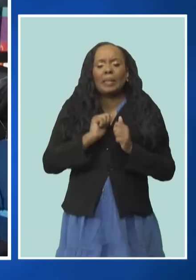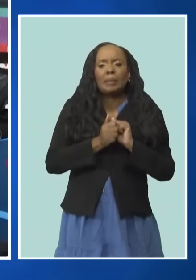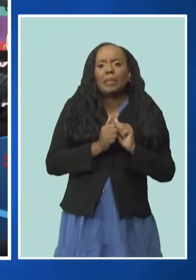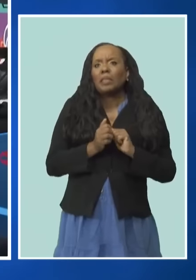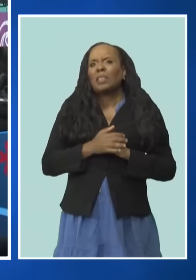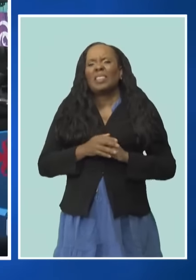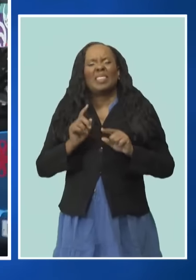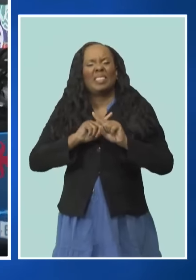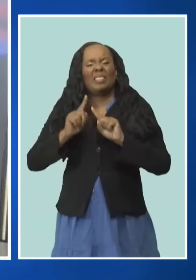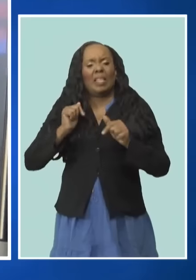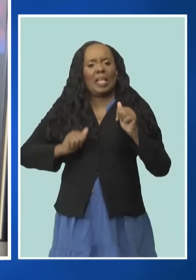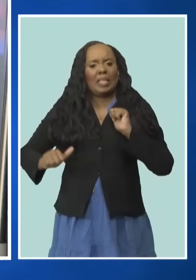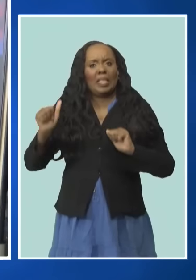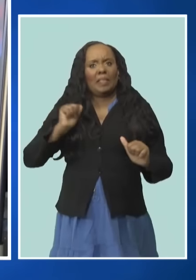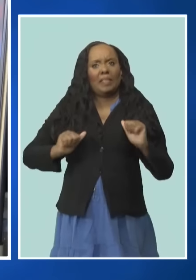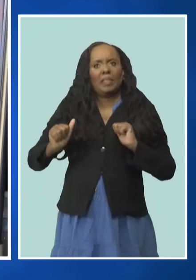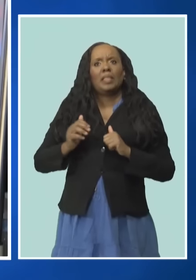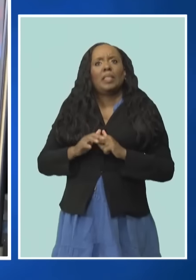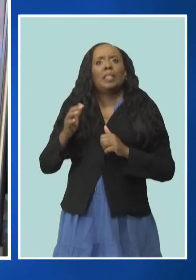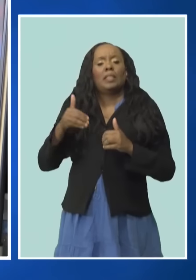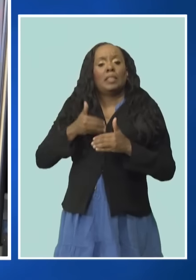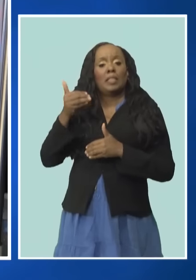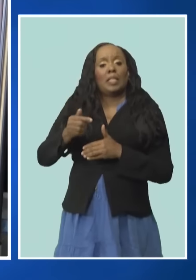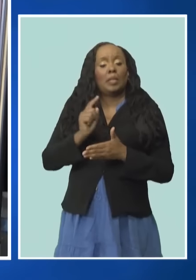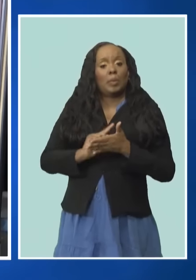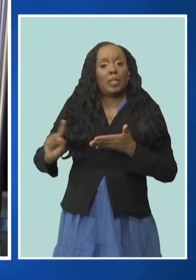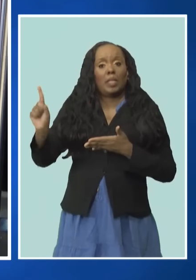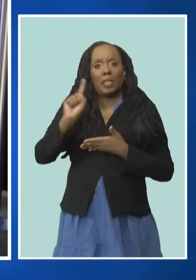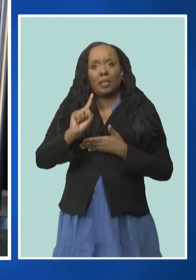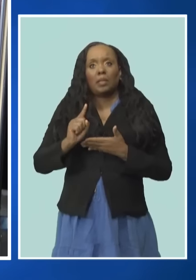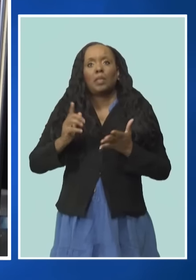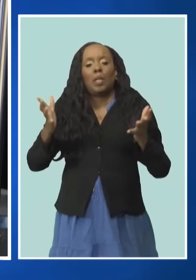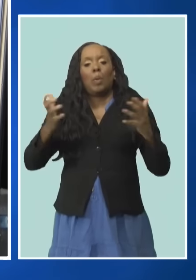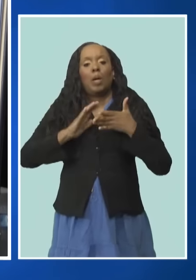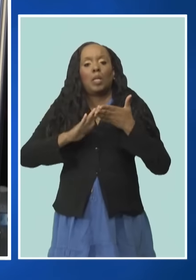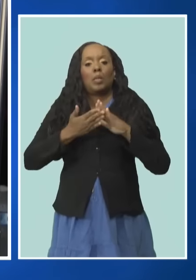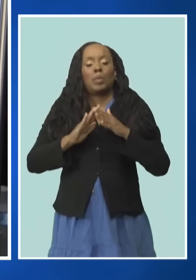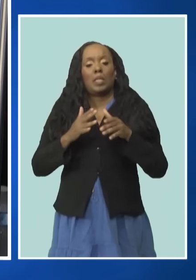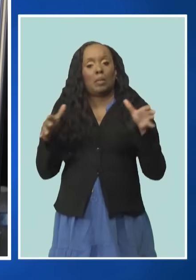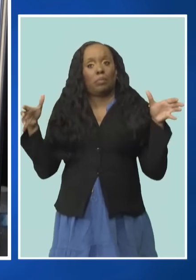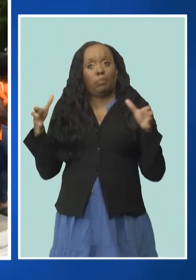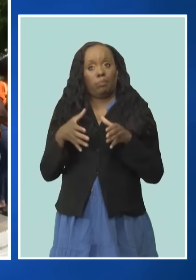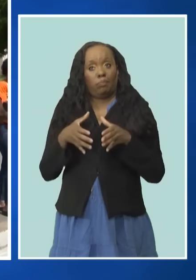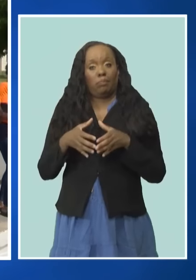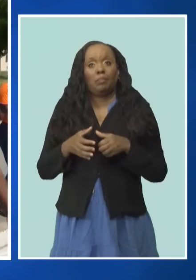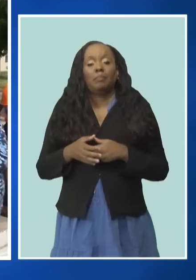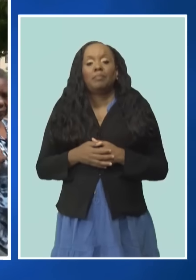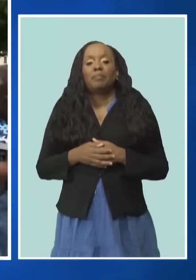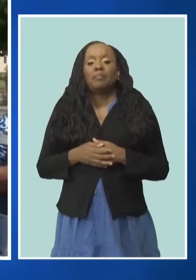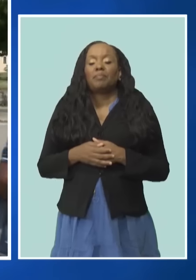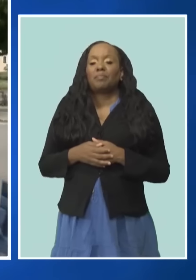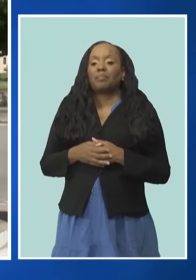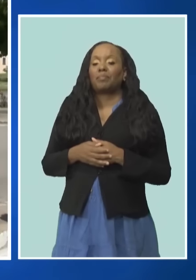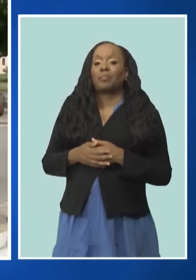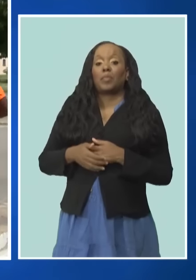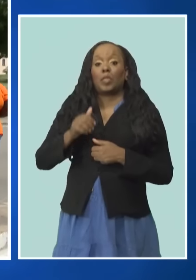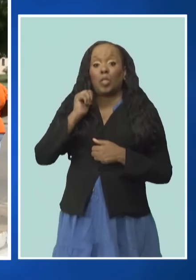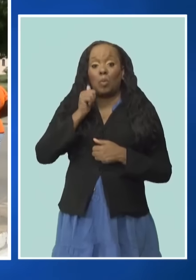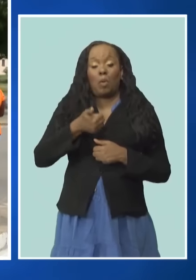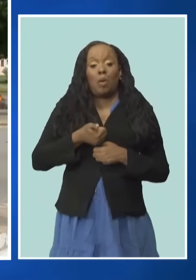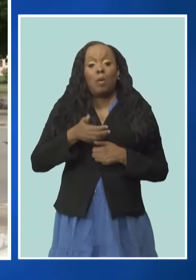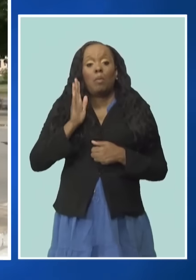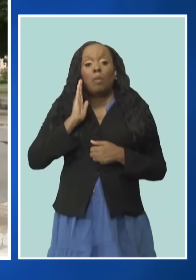next weekend, organizers say it's all about bringing the community together. Tomorrow we go down